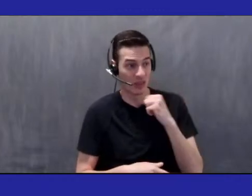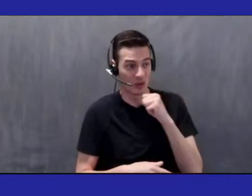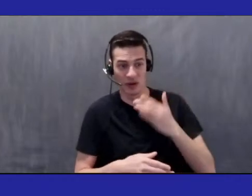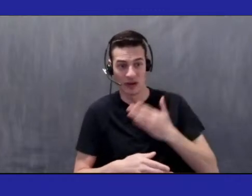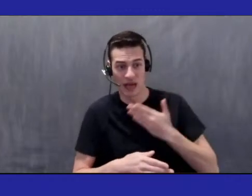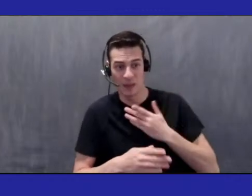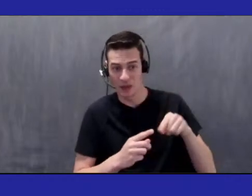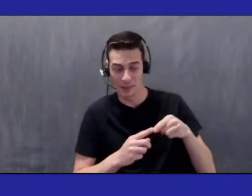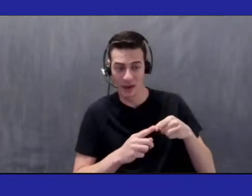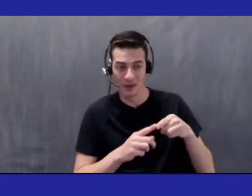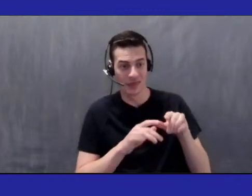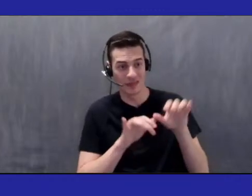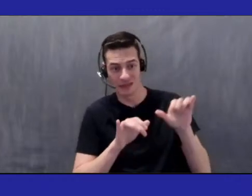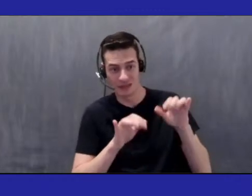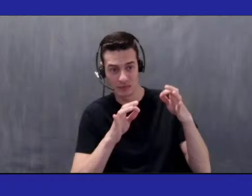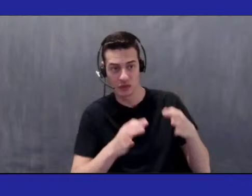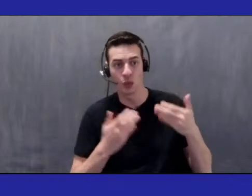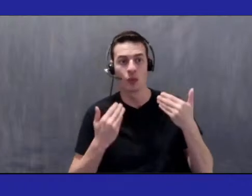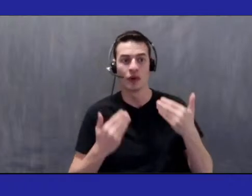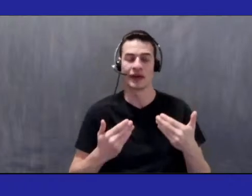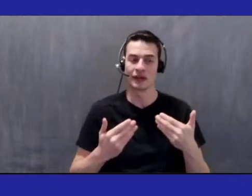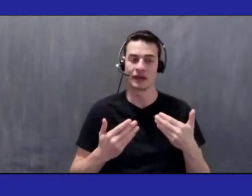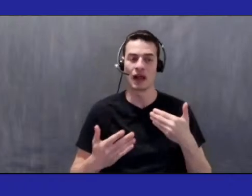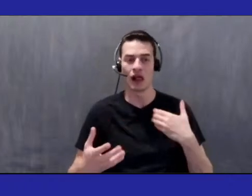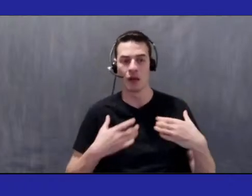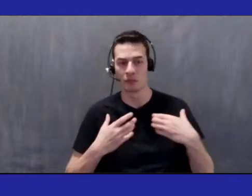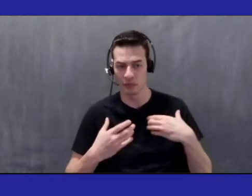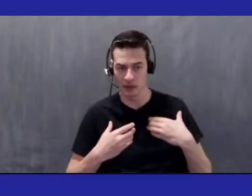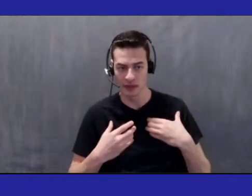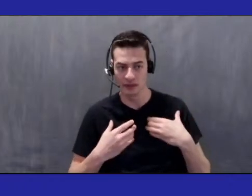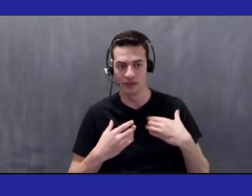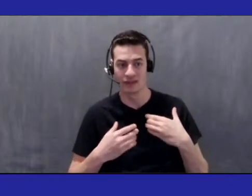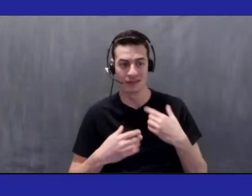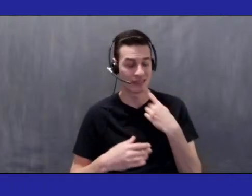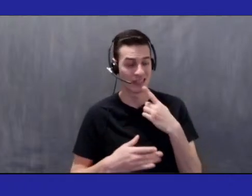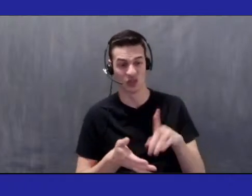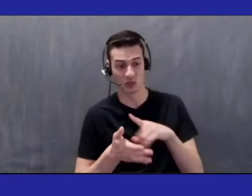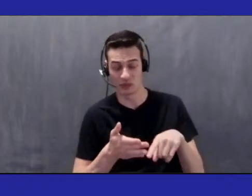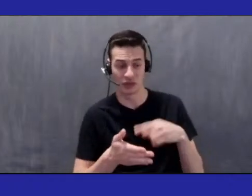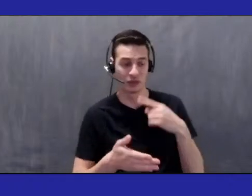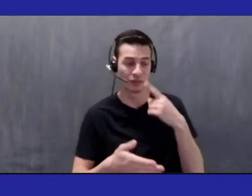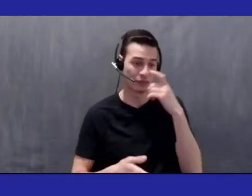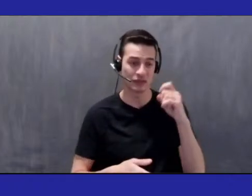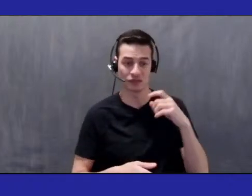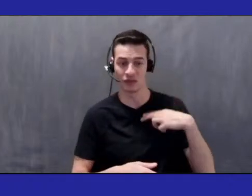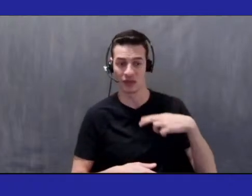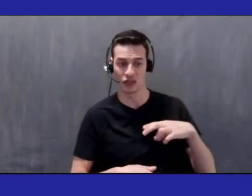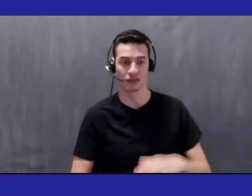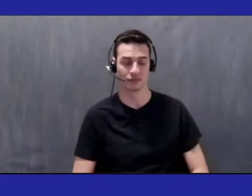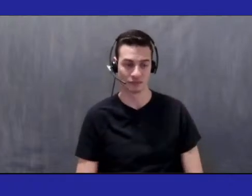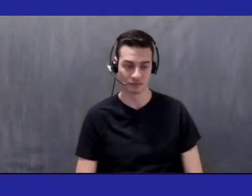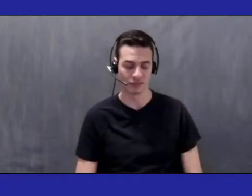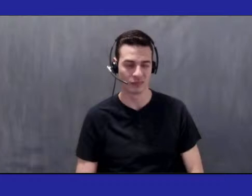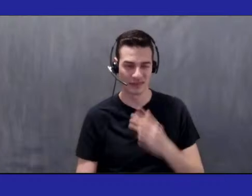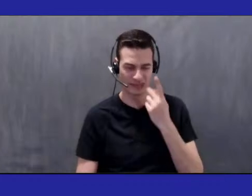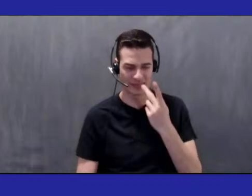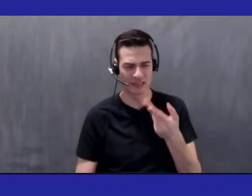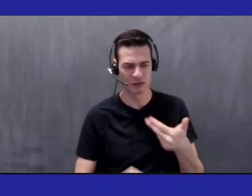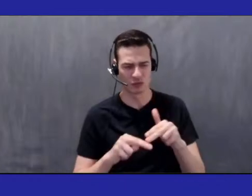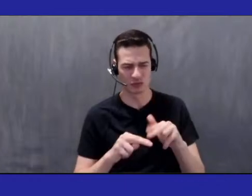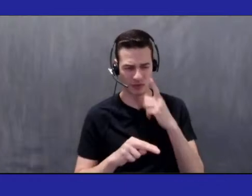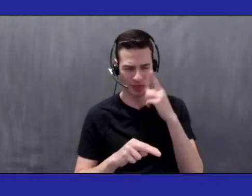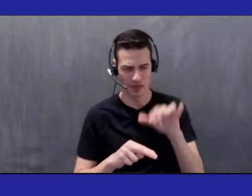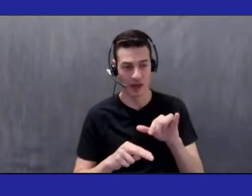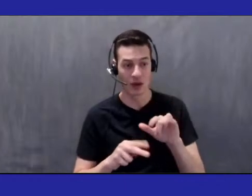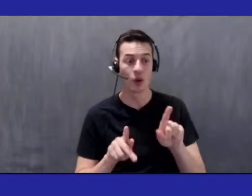with the system, then went and filed external complaints alleging discrimination on the basis of religion. So we've seen an increase in that. There was also increase